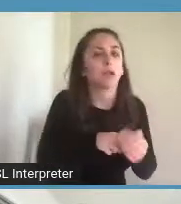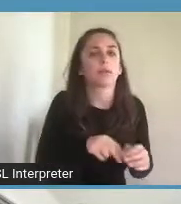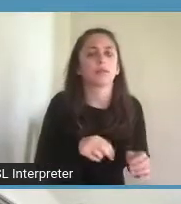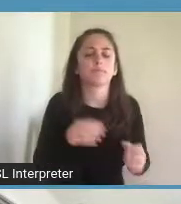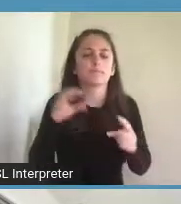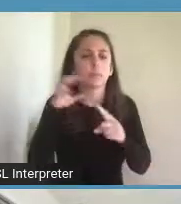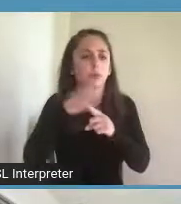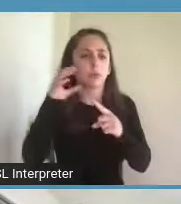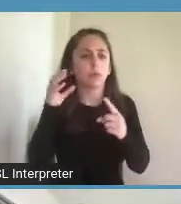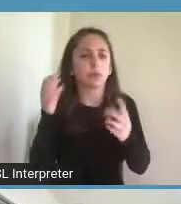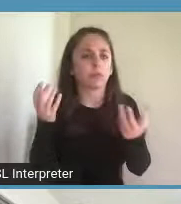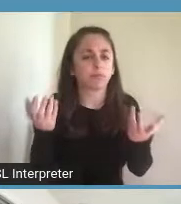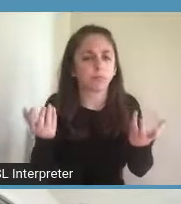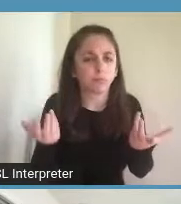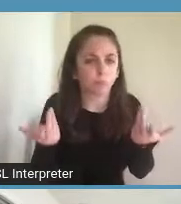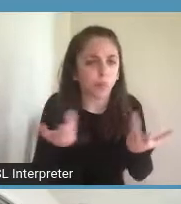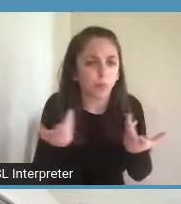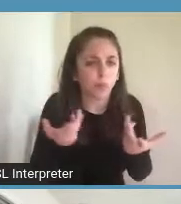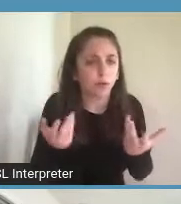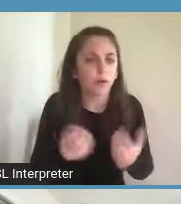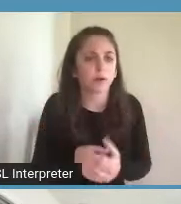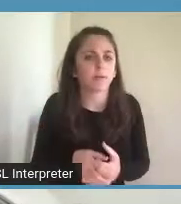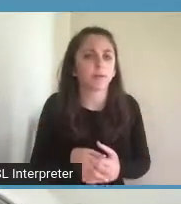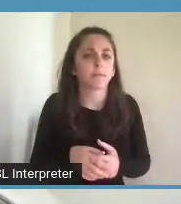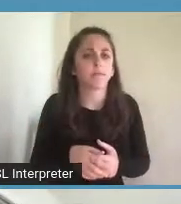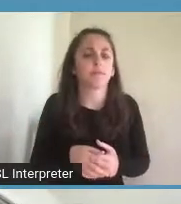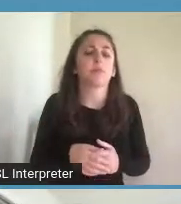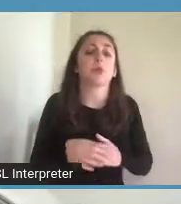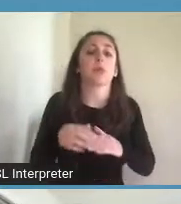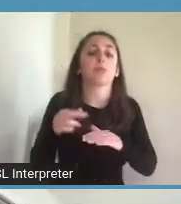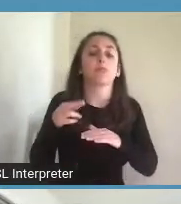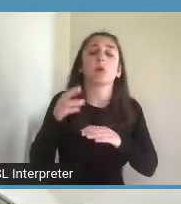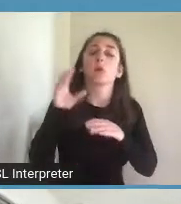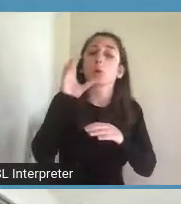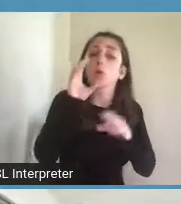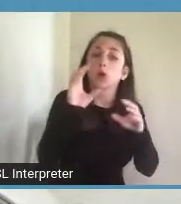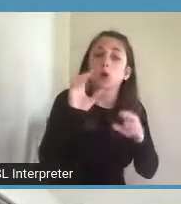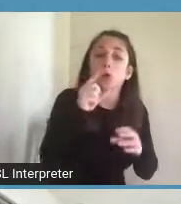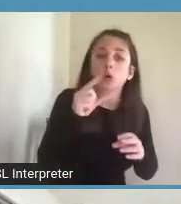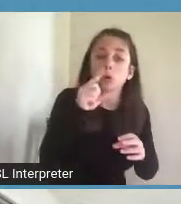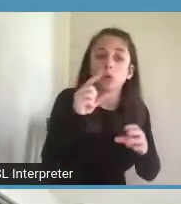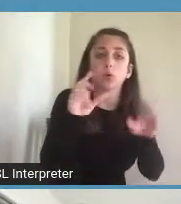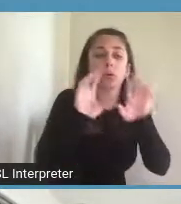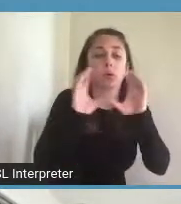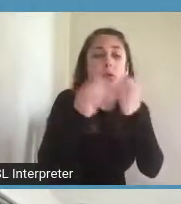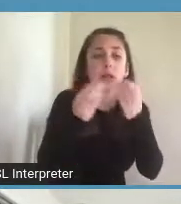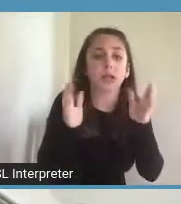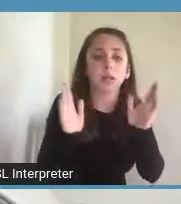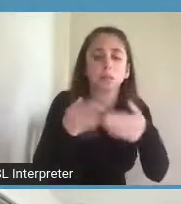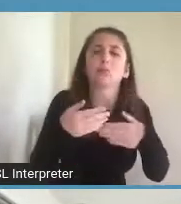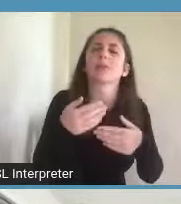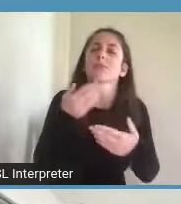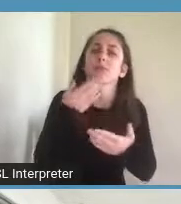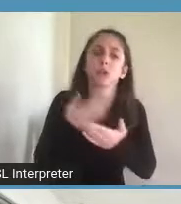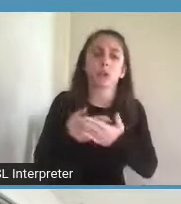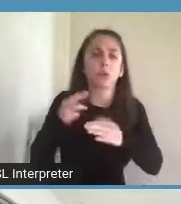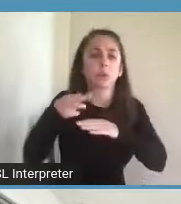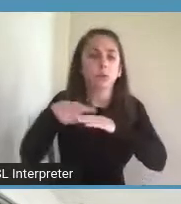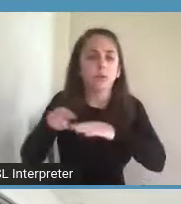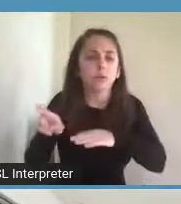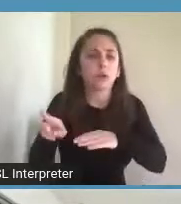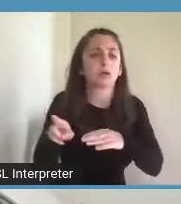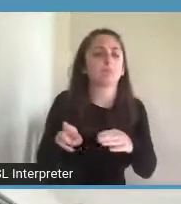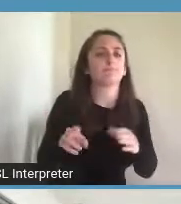are the big refers? Like for us here, Google Classroom was a big refer. That was good to know. What states are people enrolling from? What kind